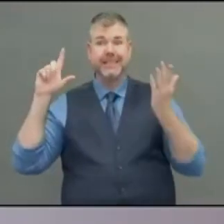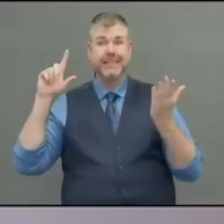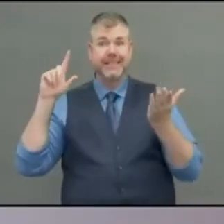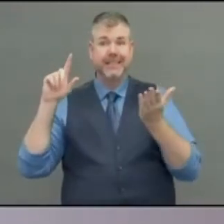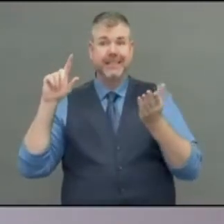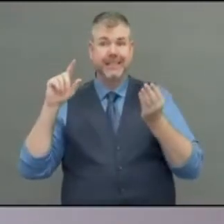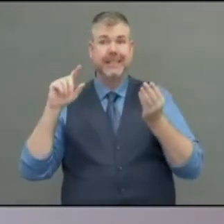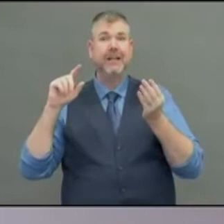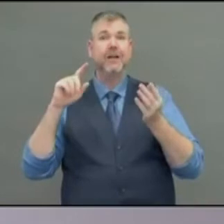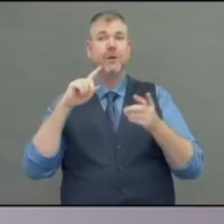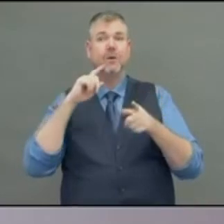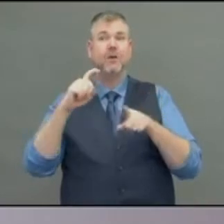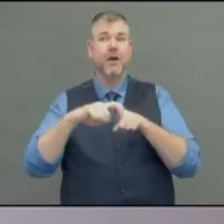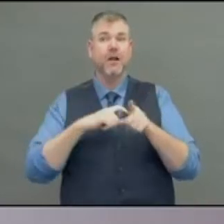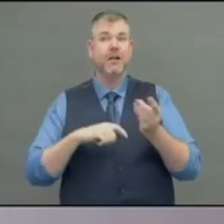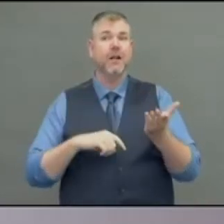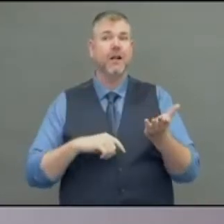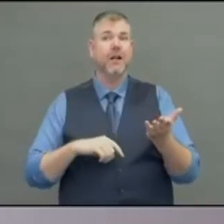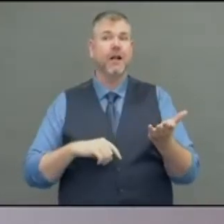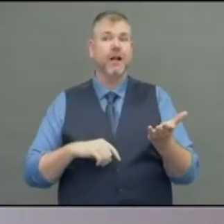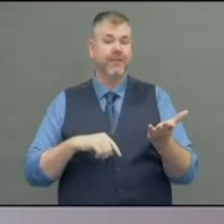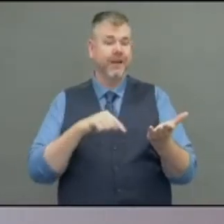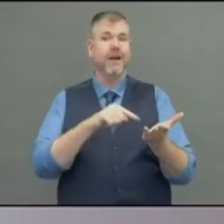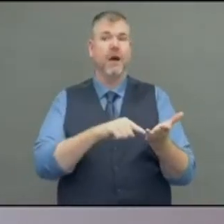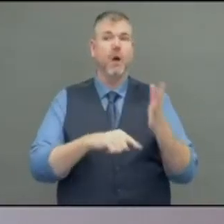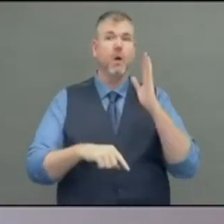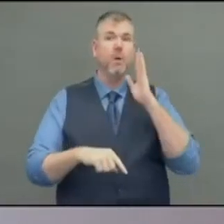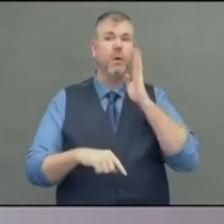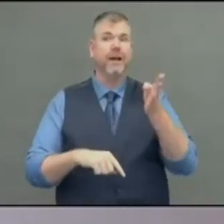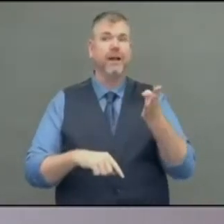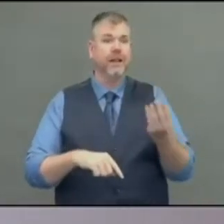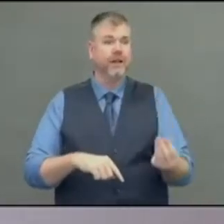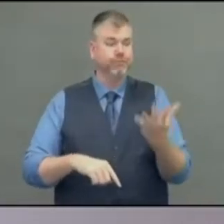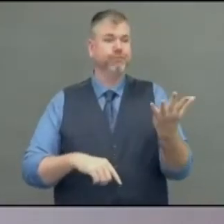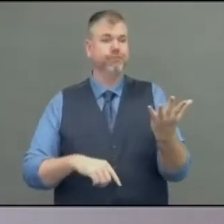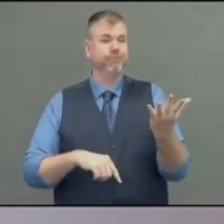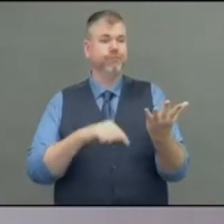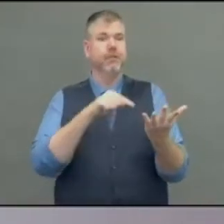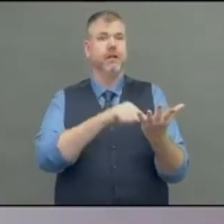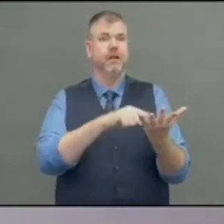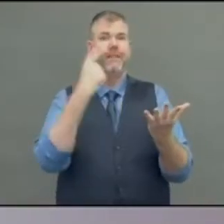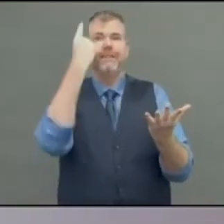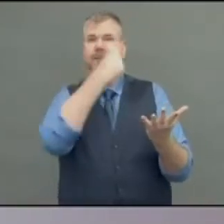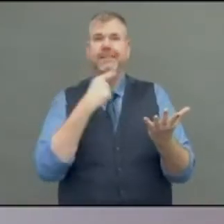All you have to do is pick up the handset and press the picture of the person you want